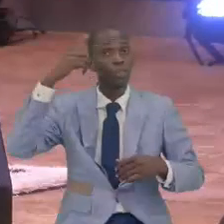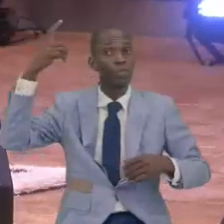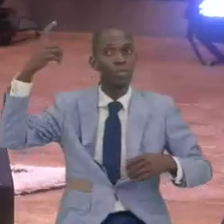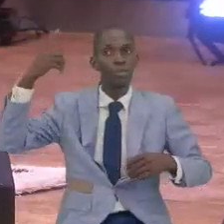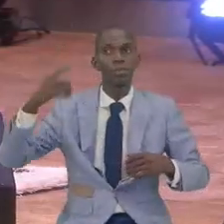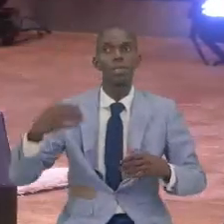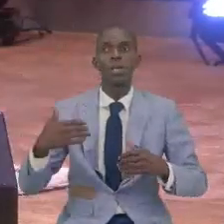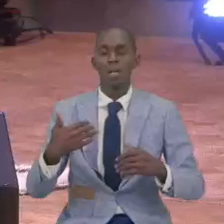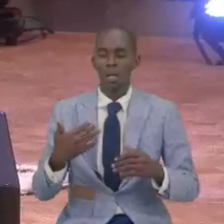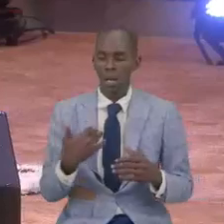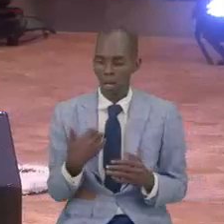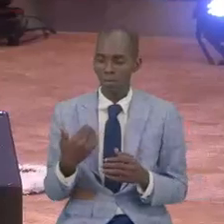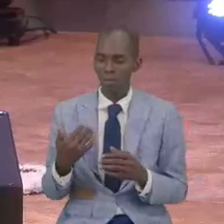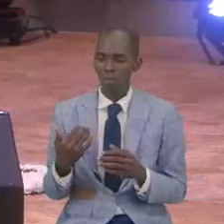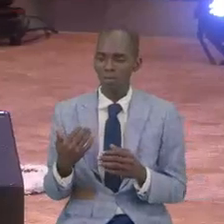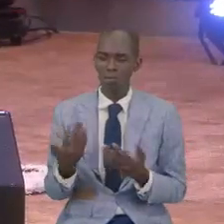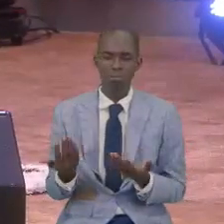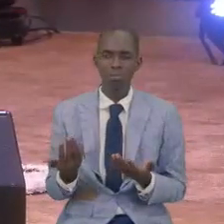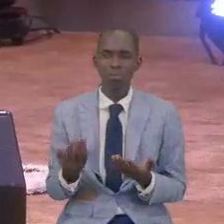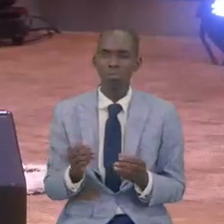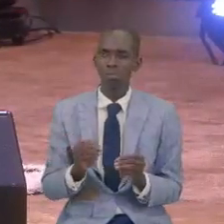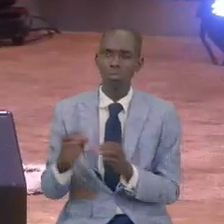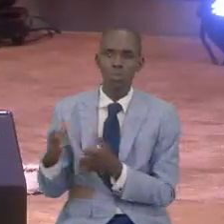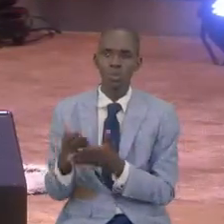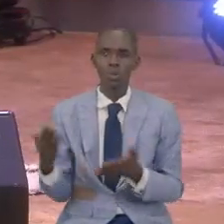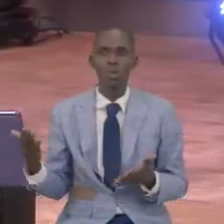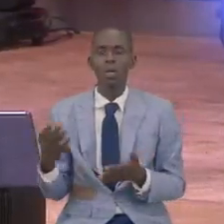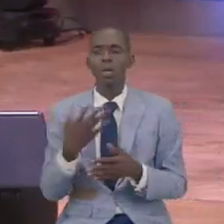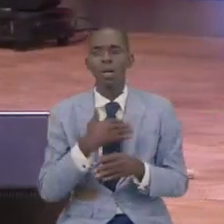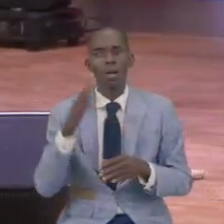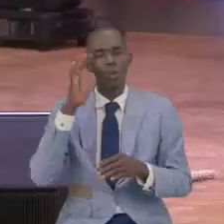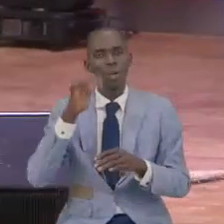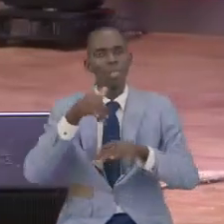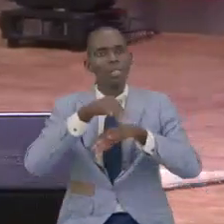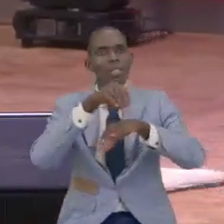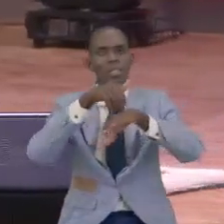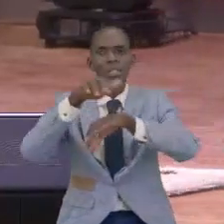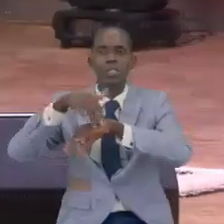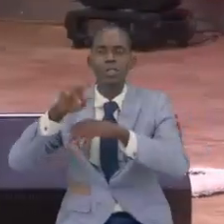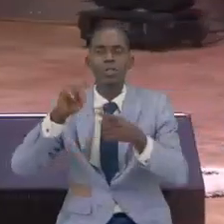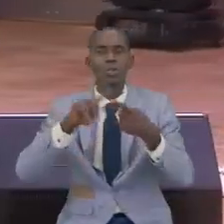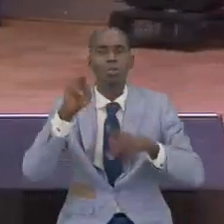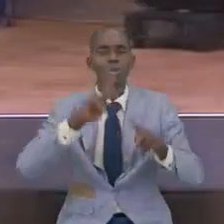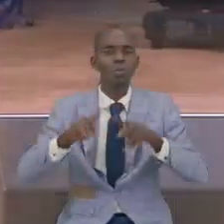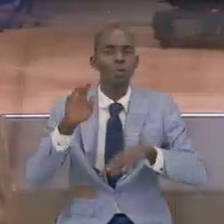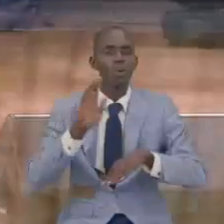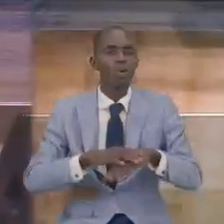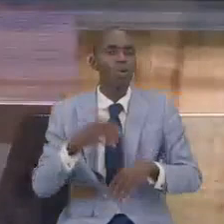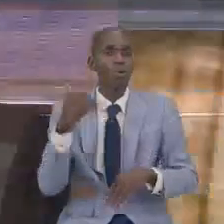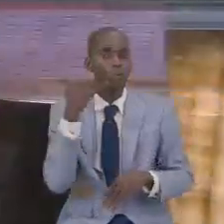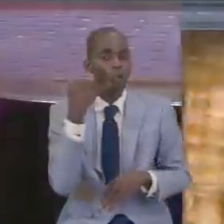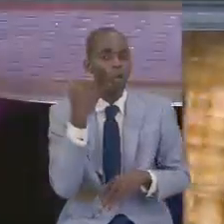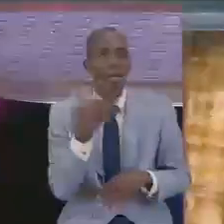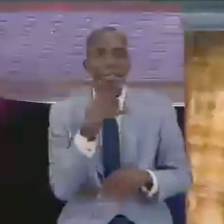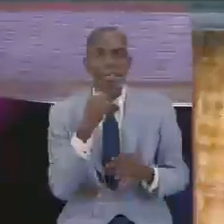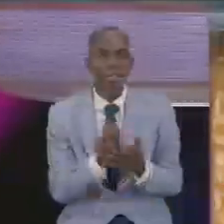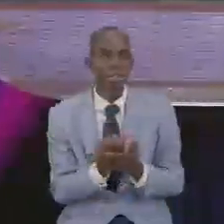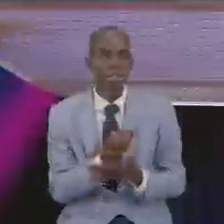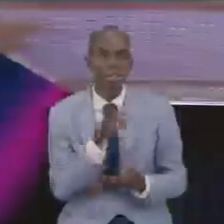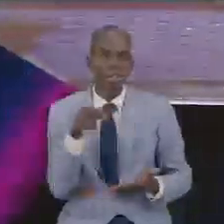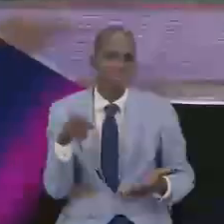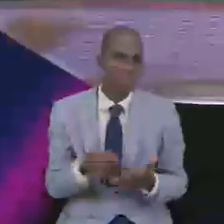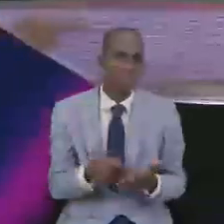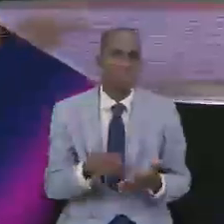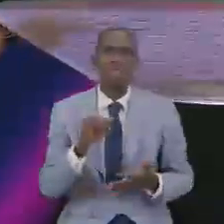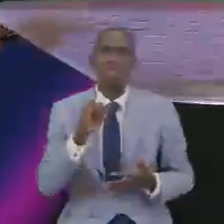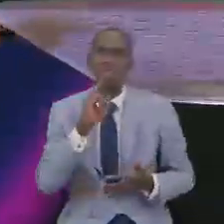they put it a particular way, they send it to all their contacts on their phone, and then they say that this is